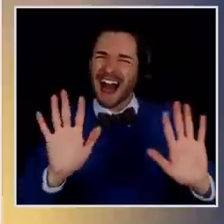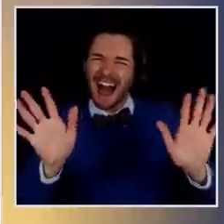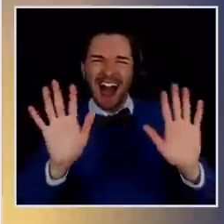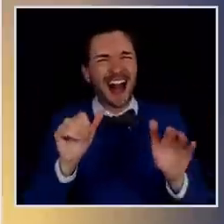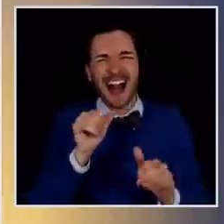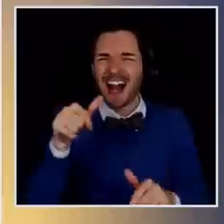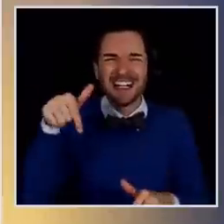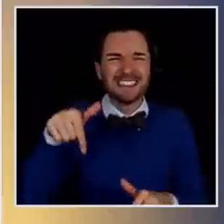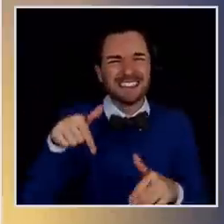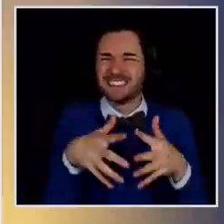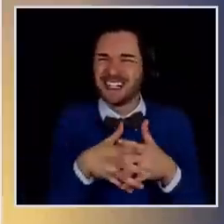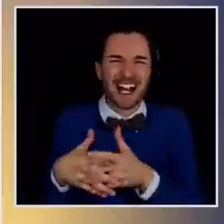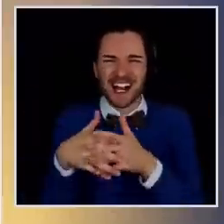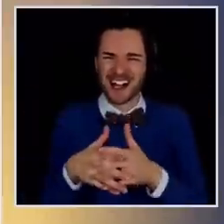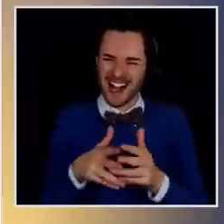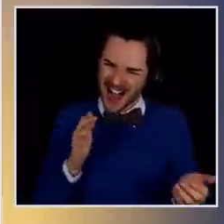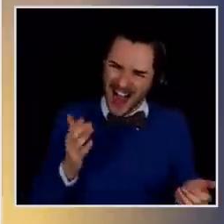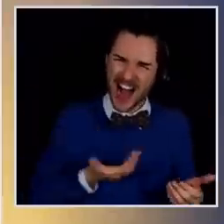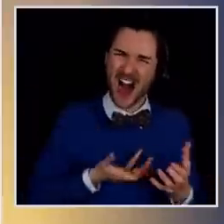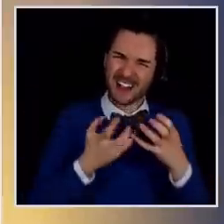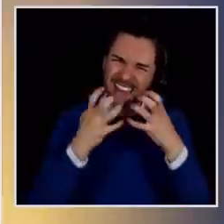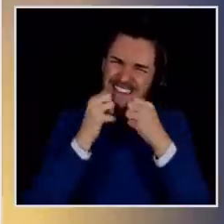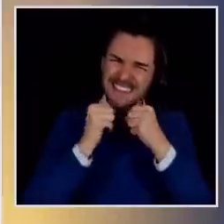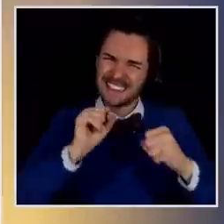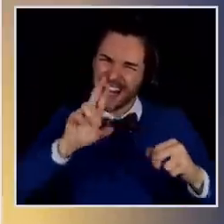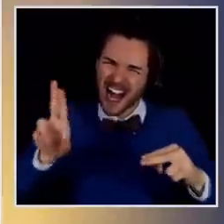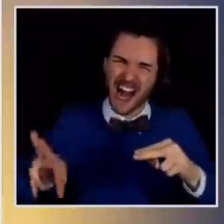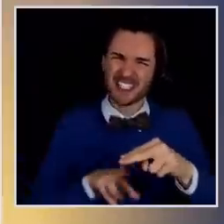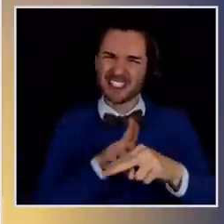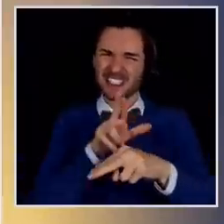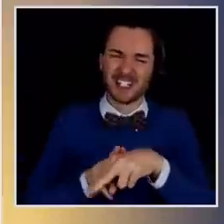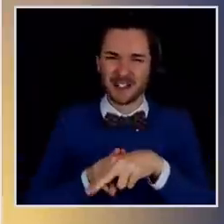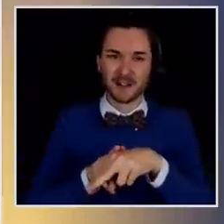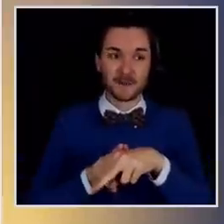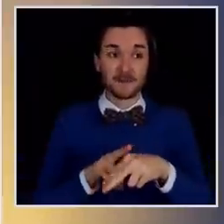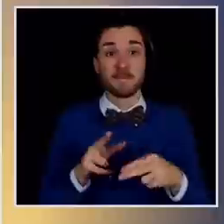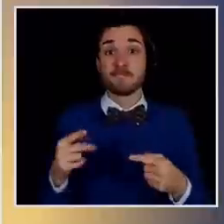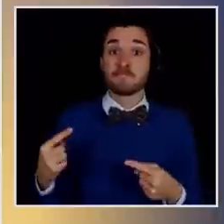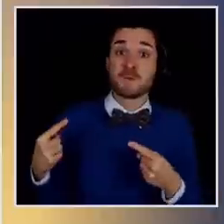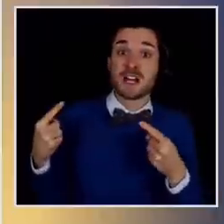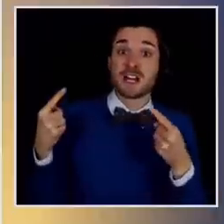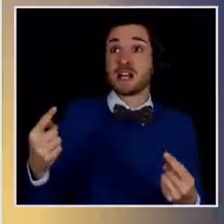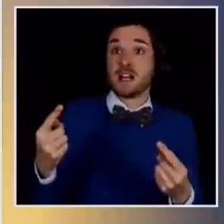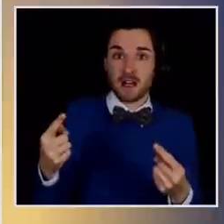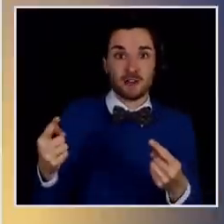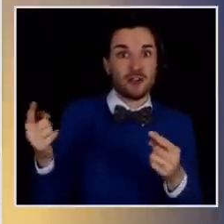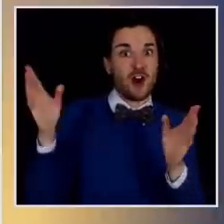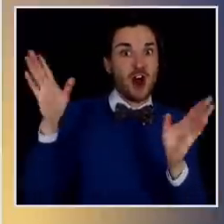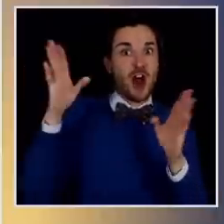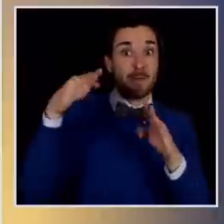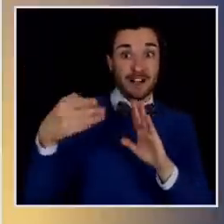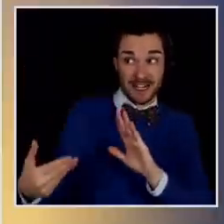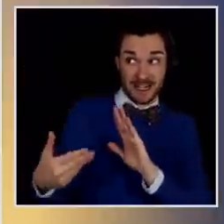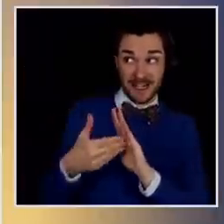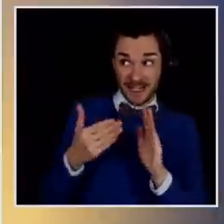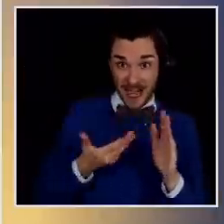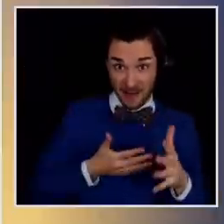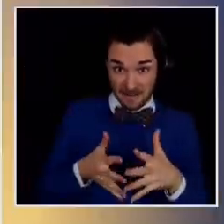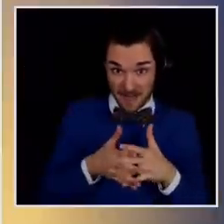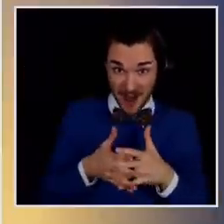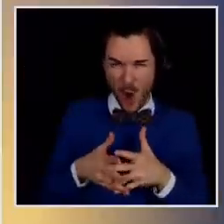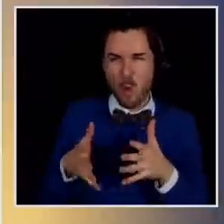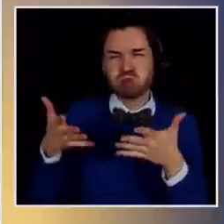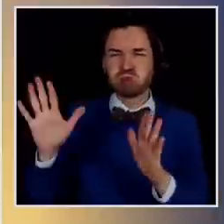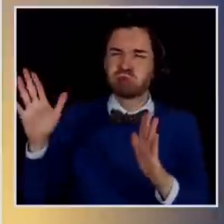This is a great nation. It's always been a bad bet to bet against America. We're good people. This